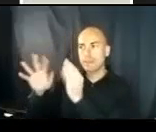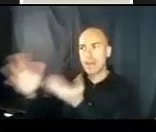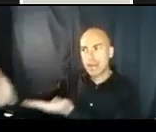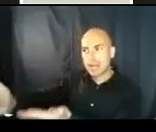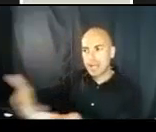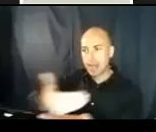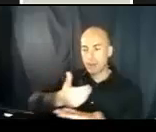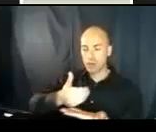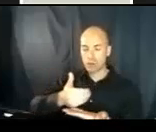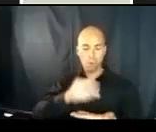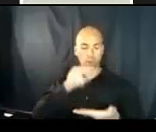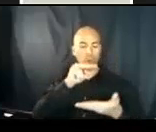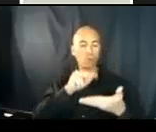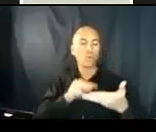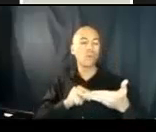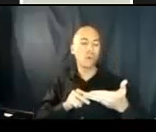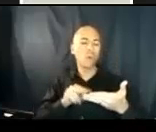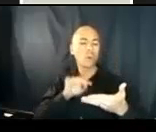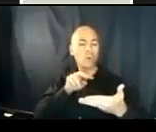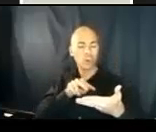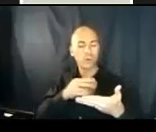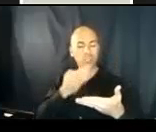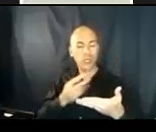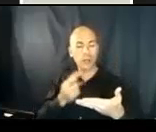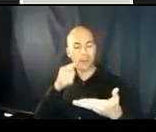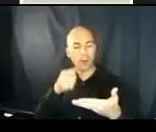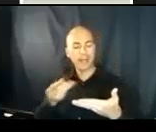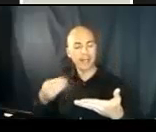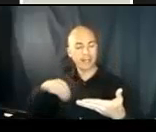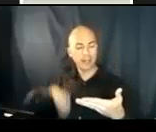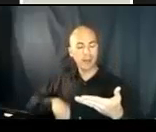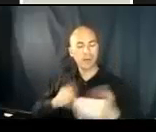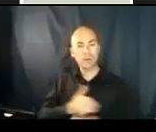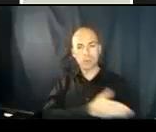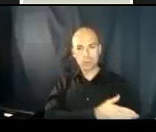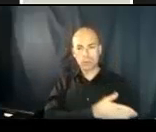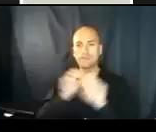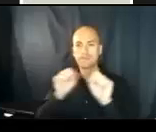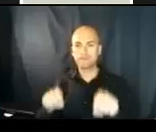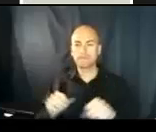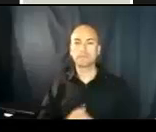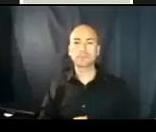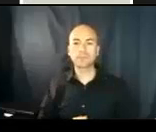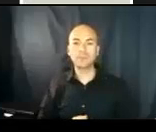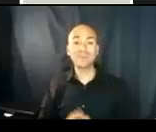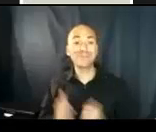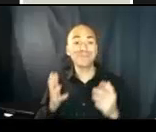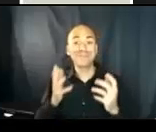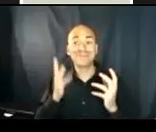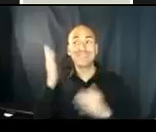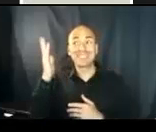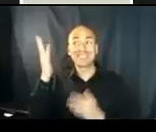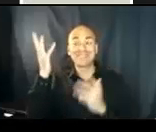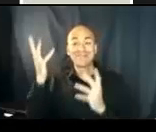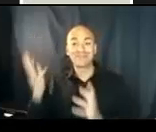your instruction, to improve your online teaching practices. And that's all I have to say. I hope you guys